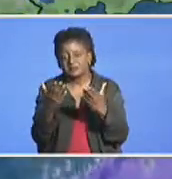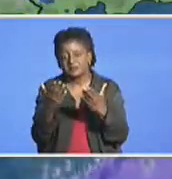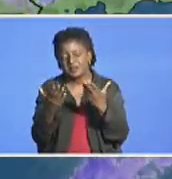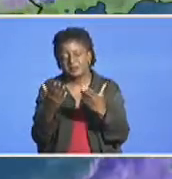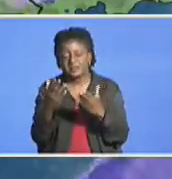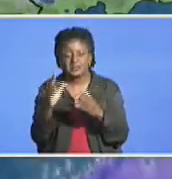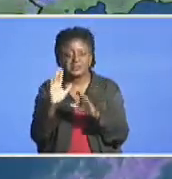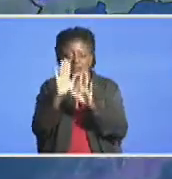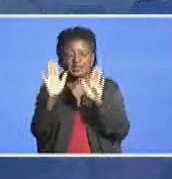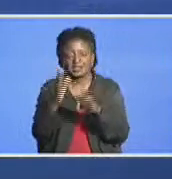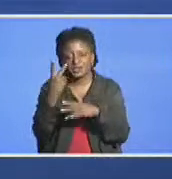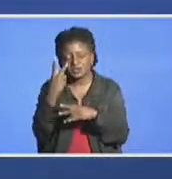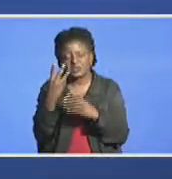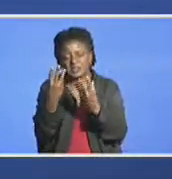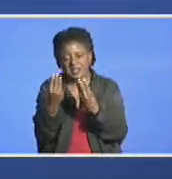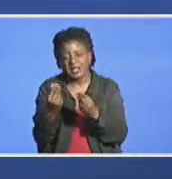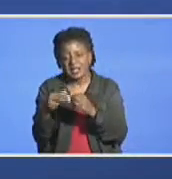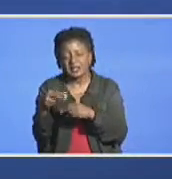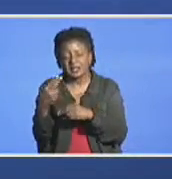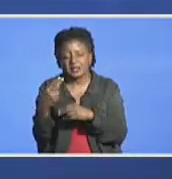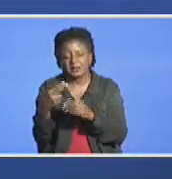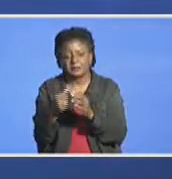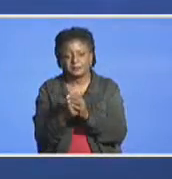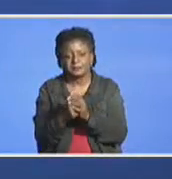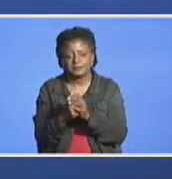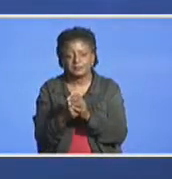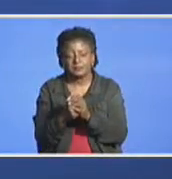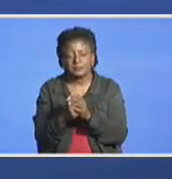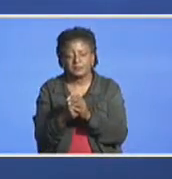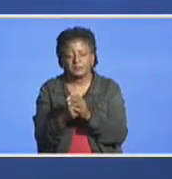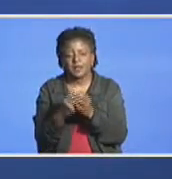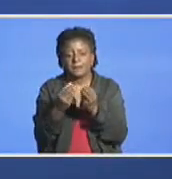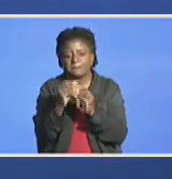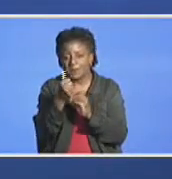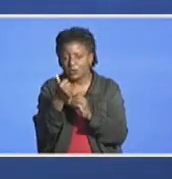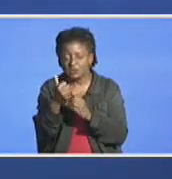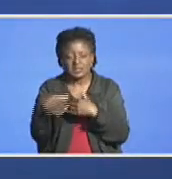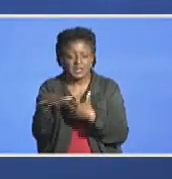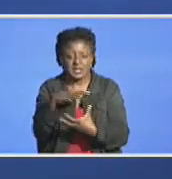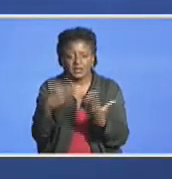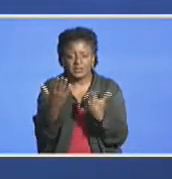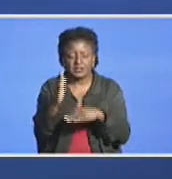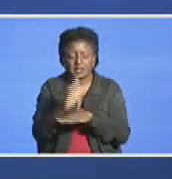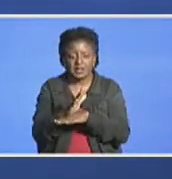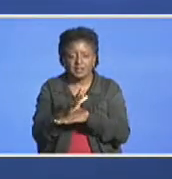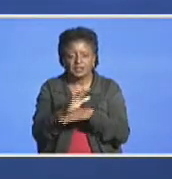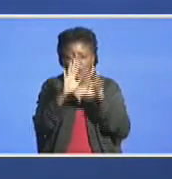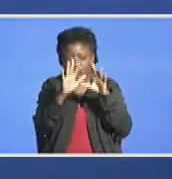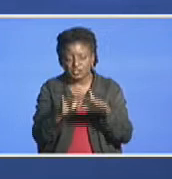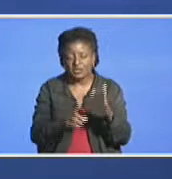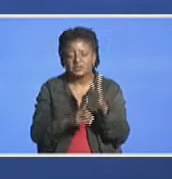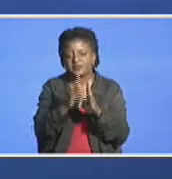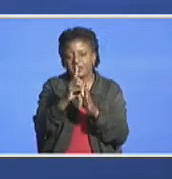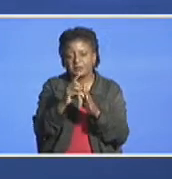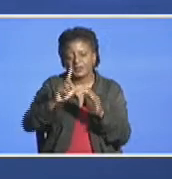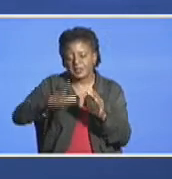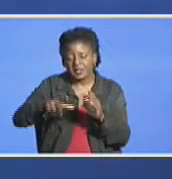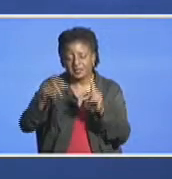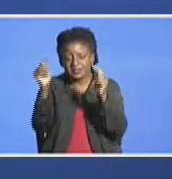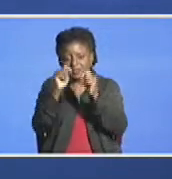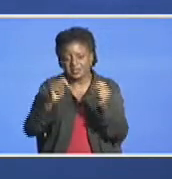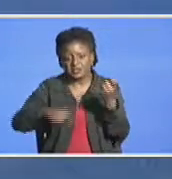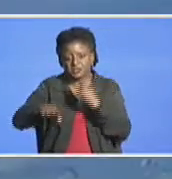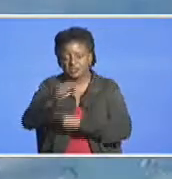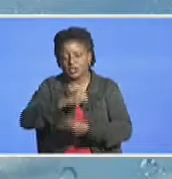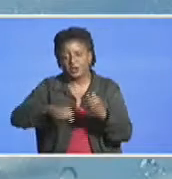some good letting up of these rains. Mostly cloudy tonight, couple of showers developing with some late thunderstorms. Low temperature down to